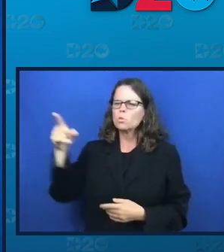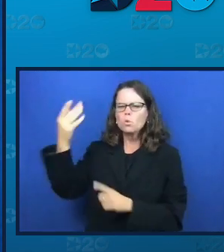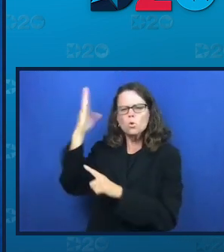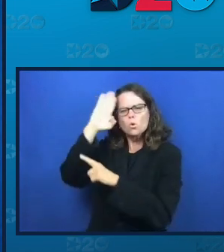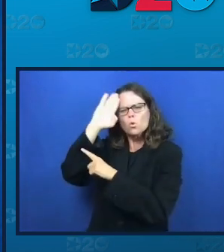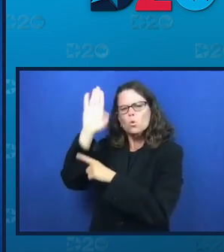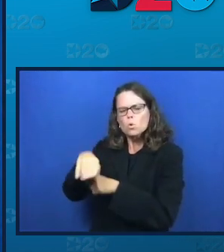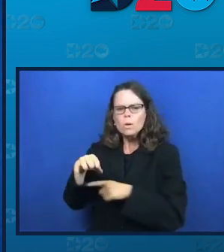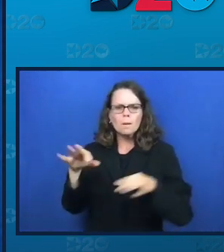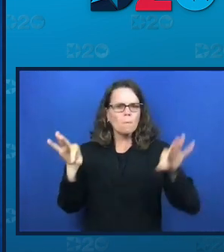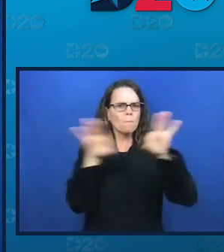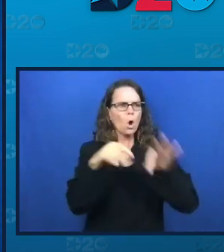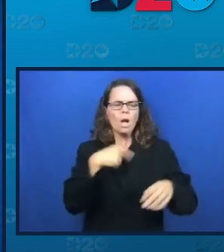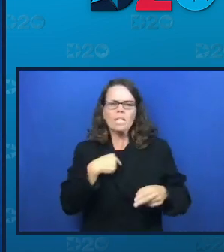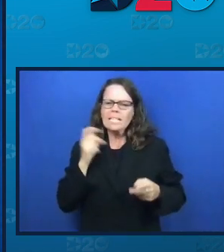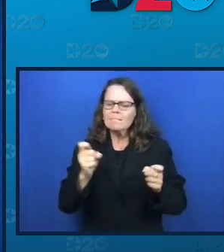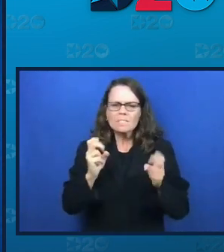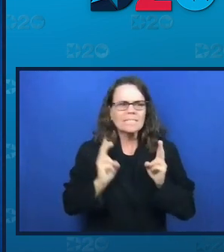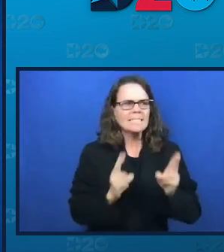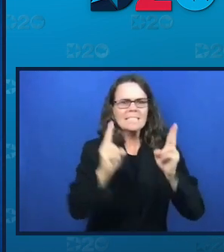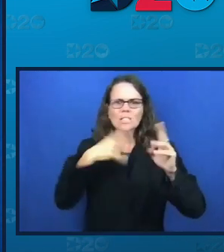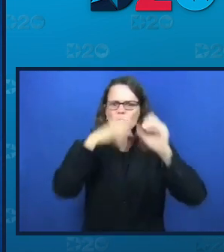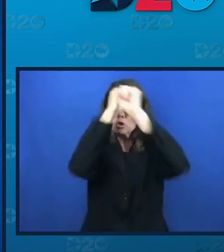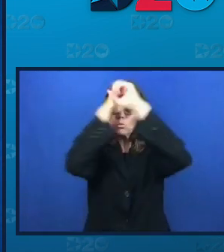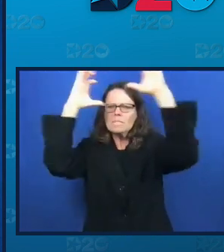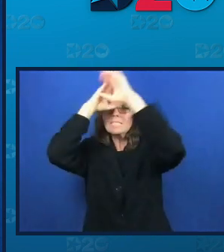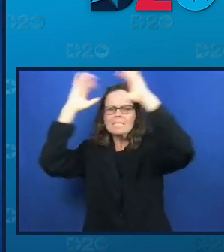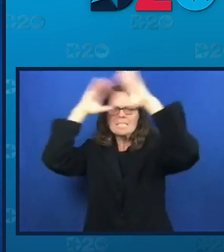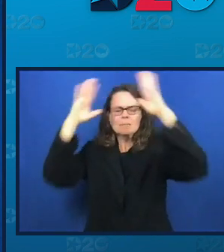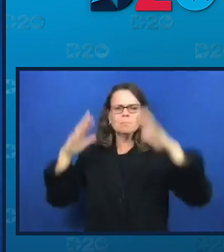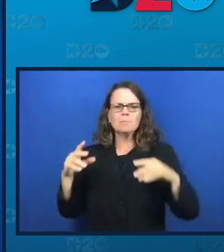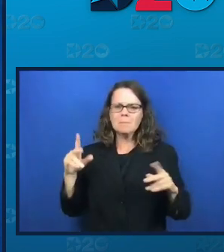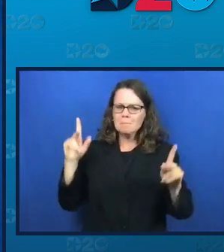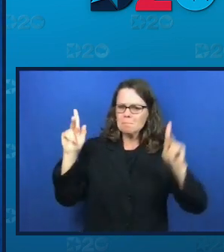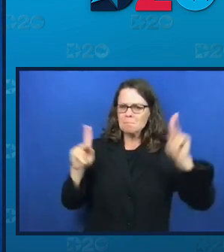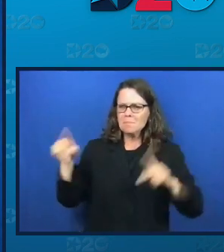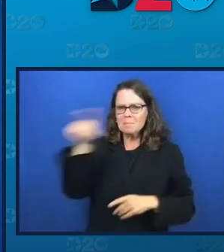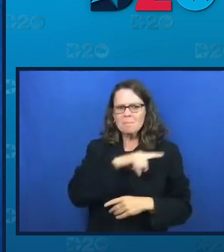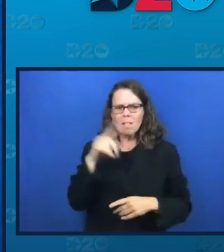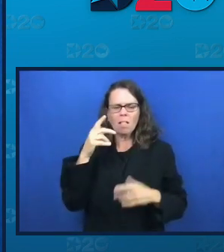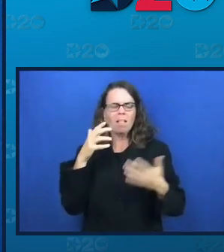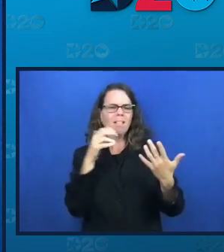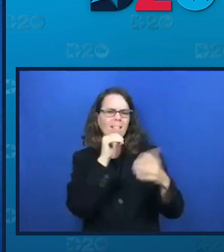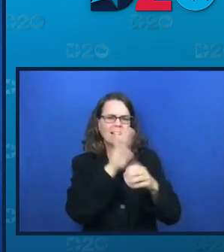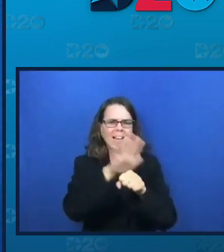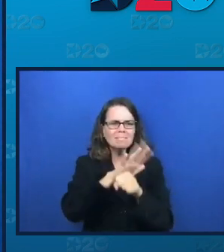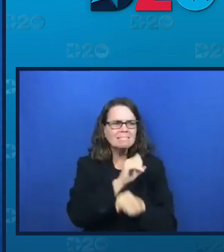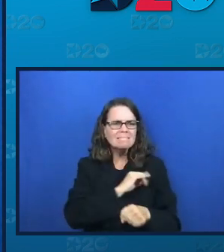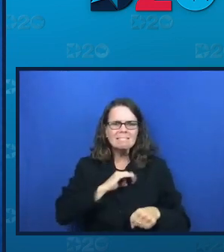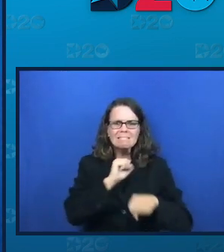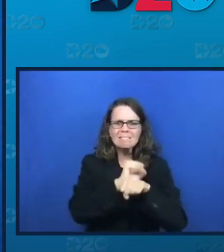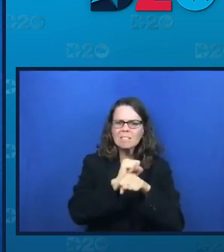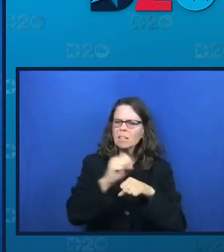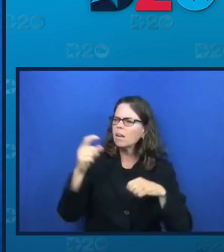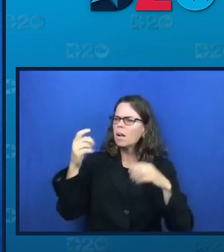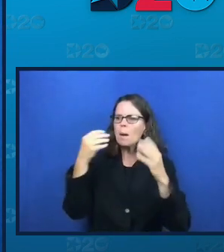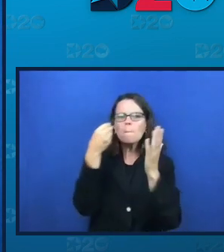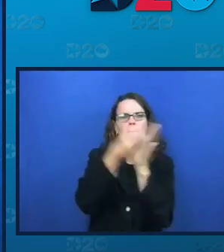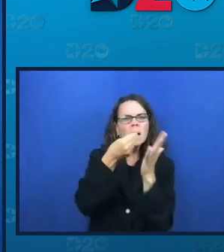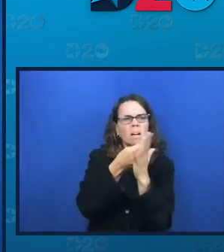working people are under attack. The wealth gap grows, our middle class shrinks, and poverty